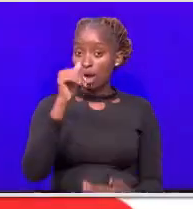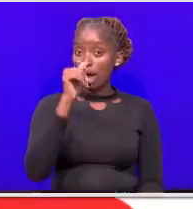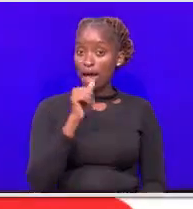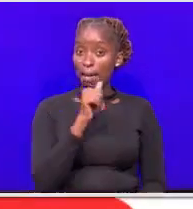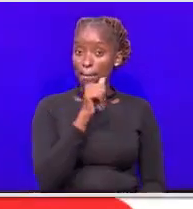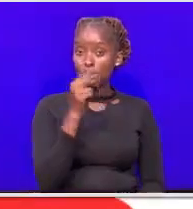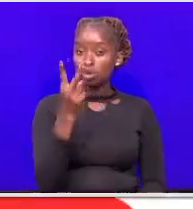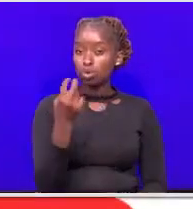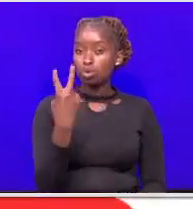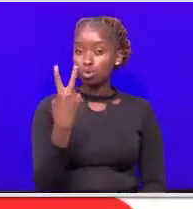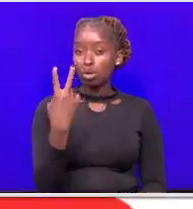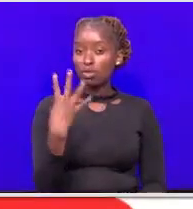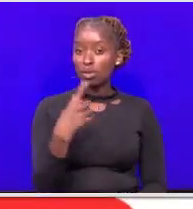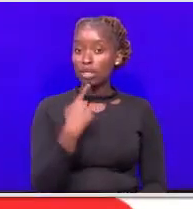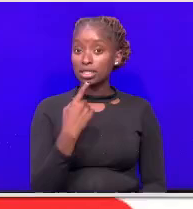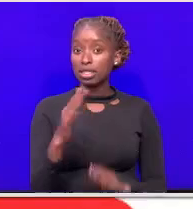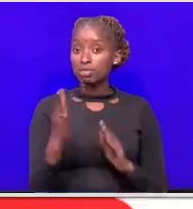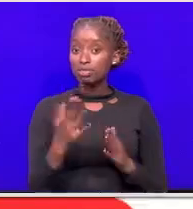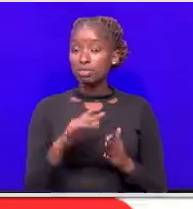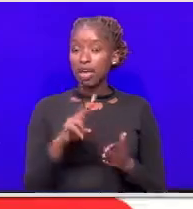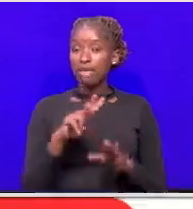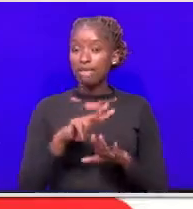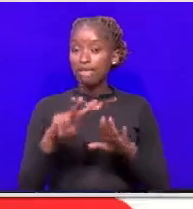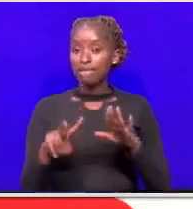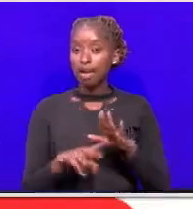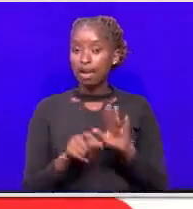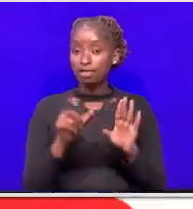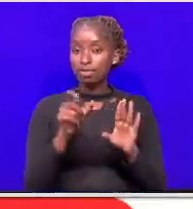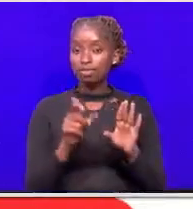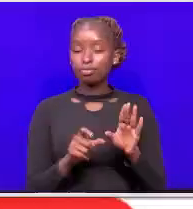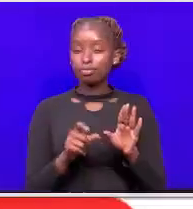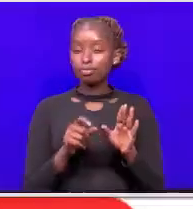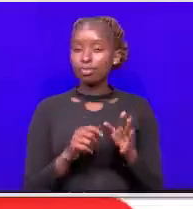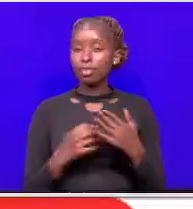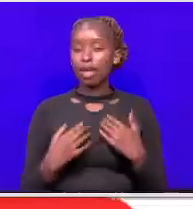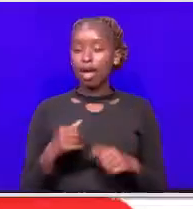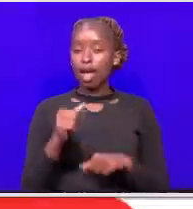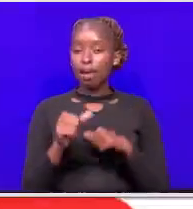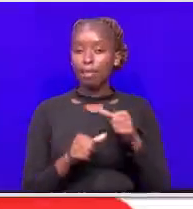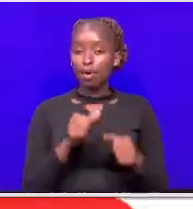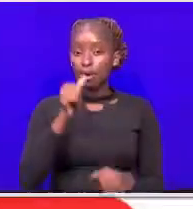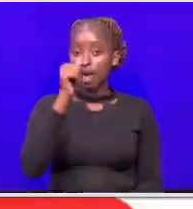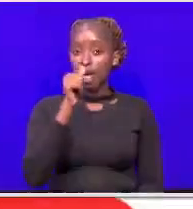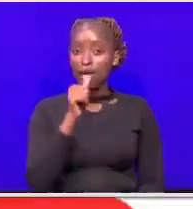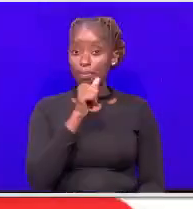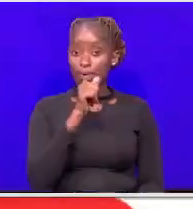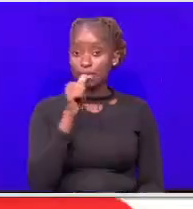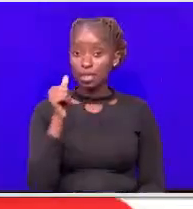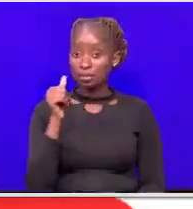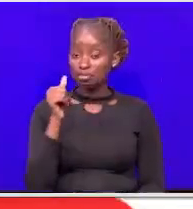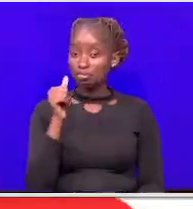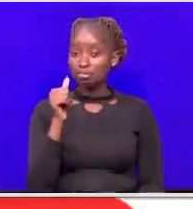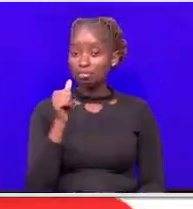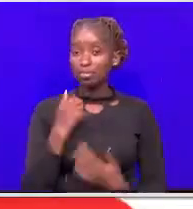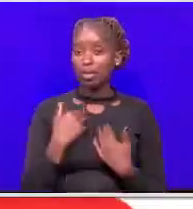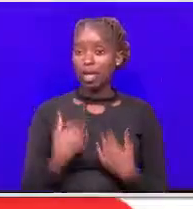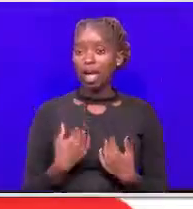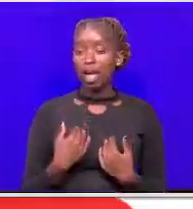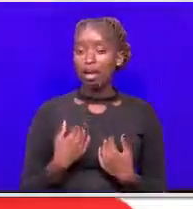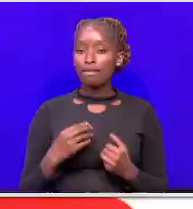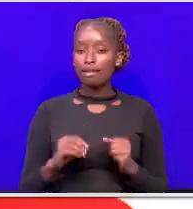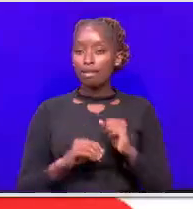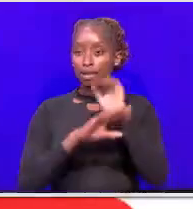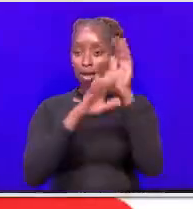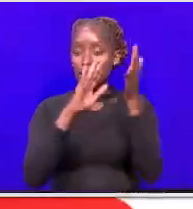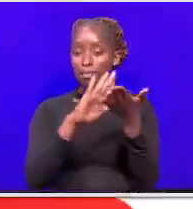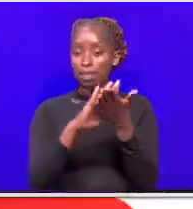2024, which states that the vice chairperson of the Independent Electoral and Boundaries Commission, IEBC, would automatically